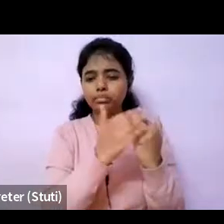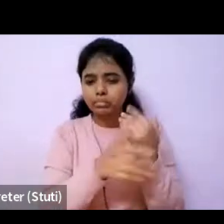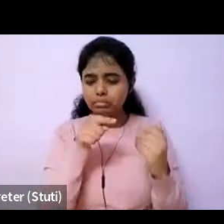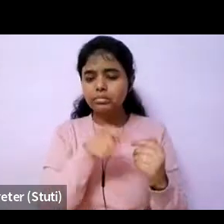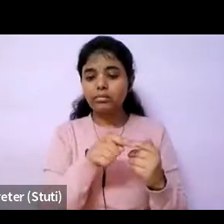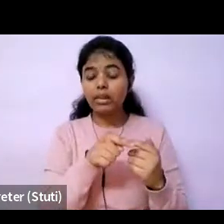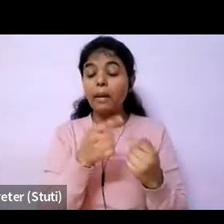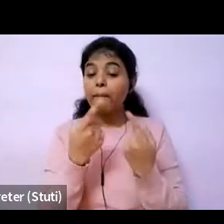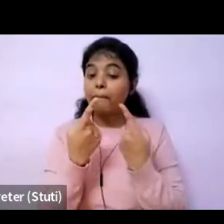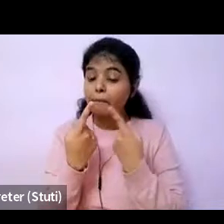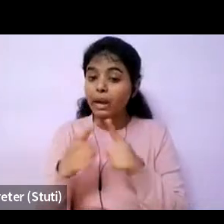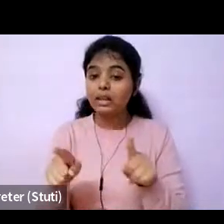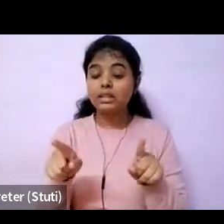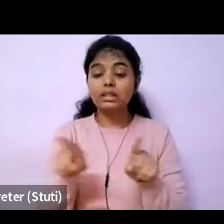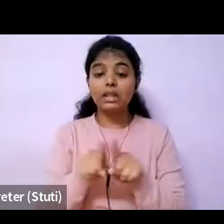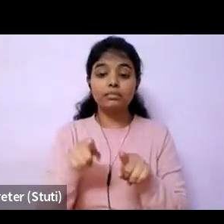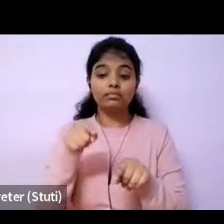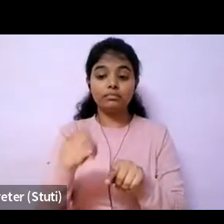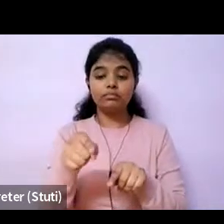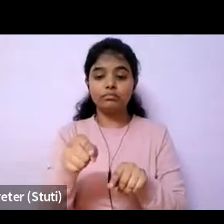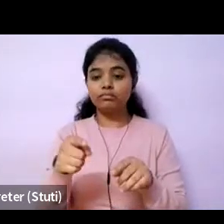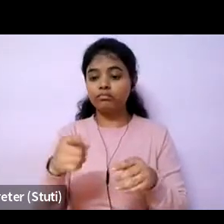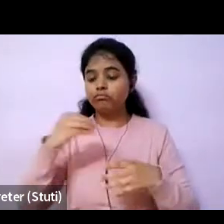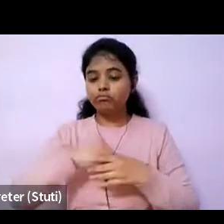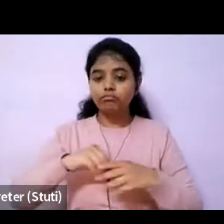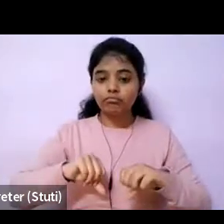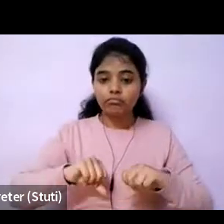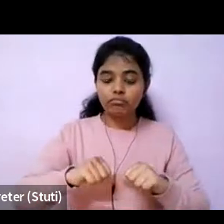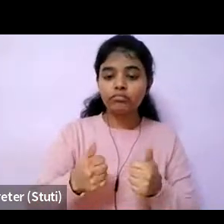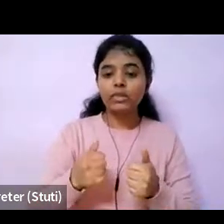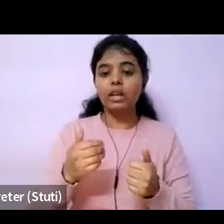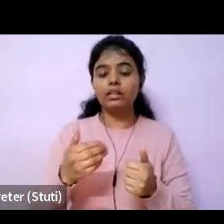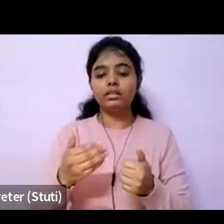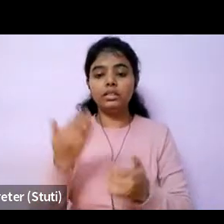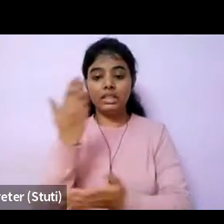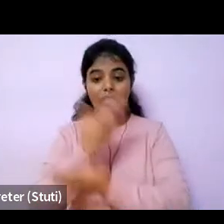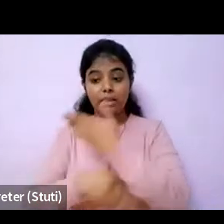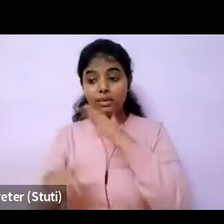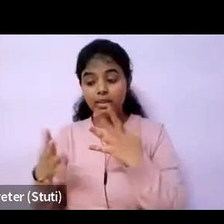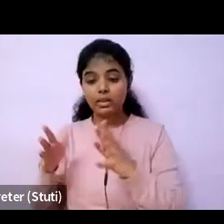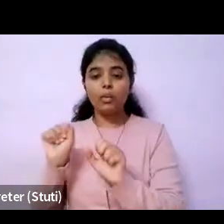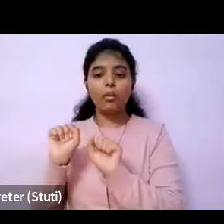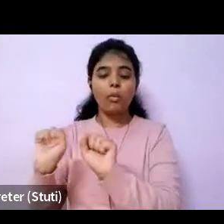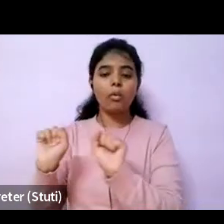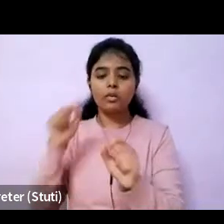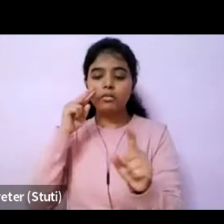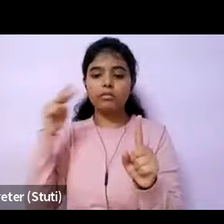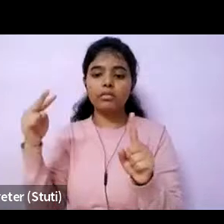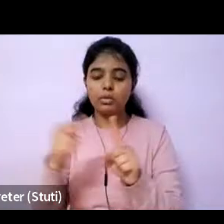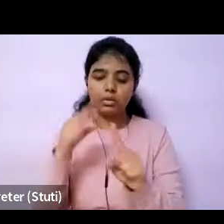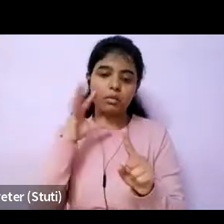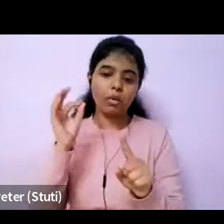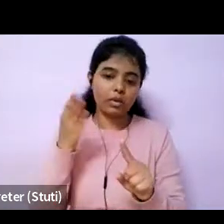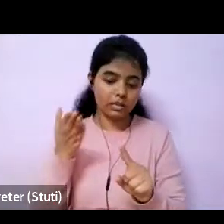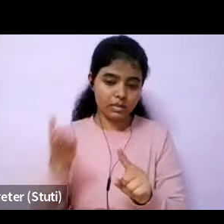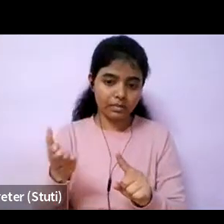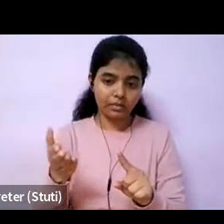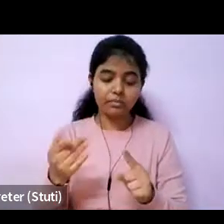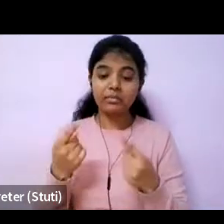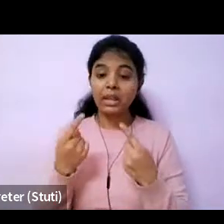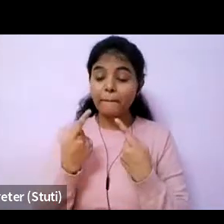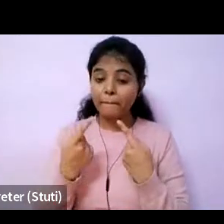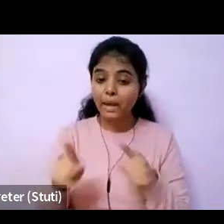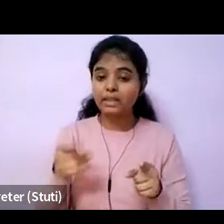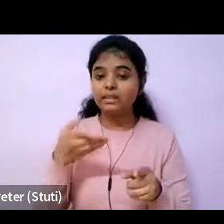seems mainstream caters to an ableist non-disabled viewpoint, which is why this fallacy of reading could be engendered